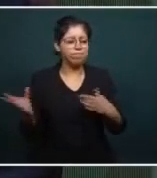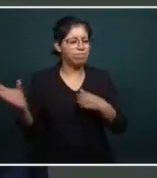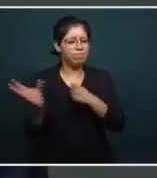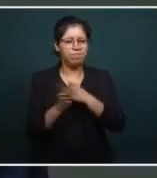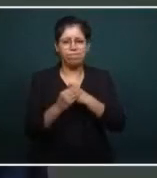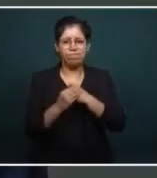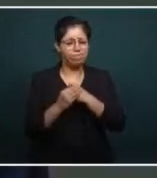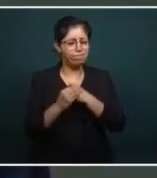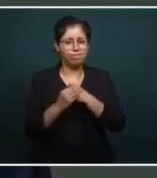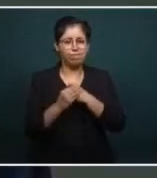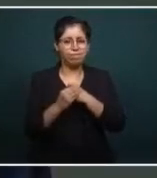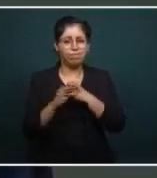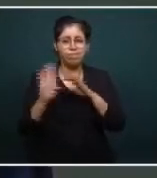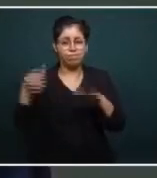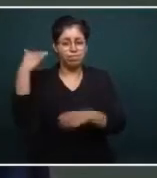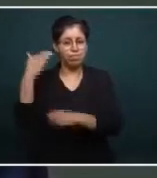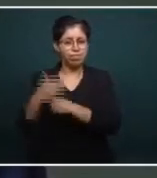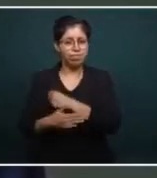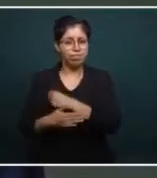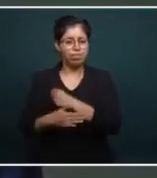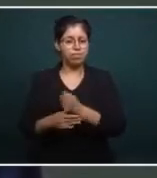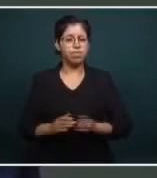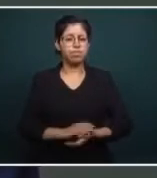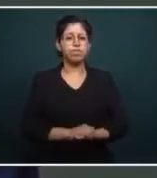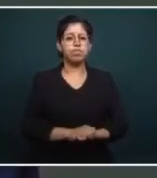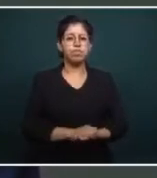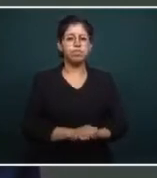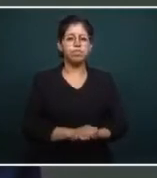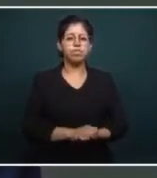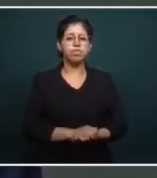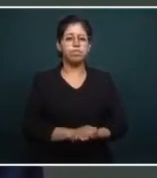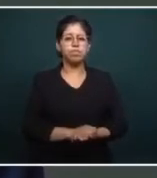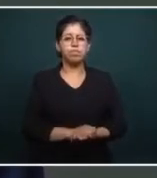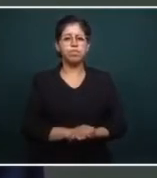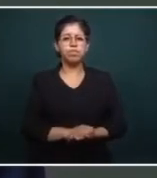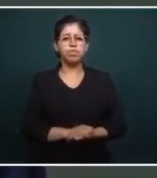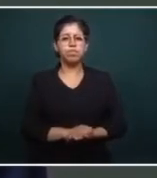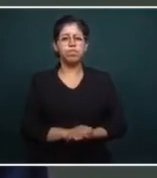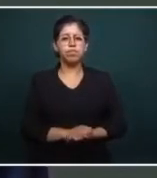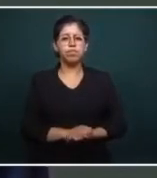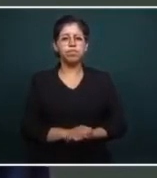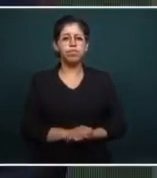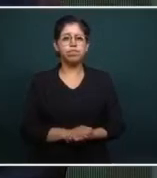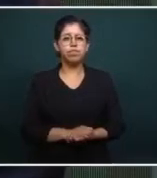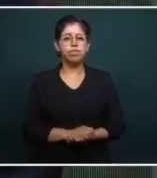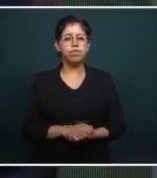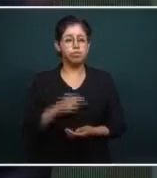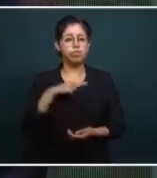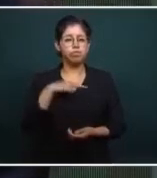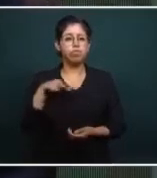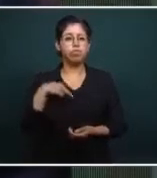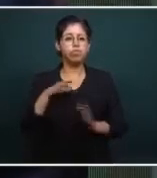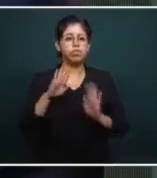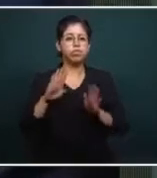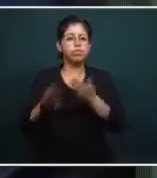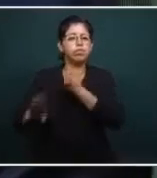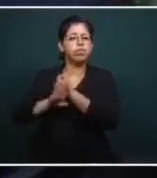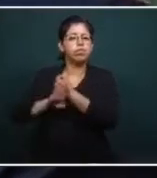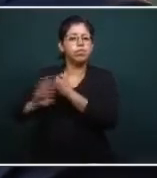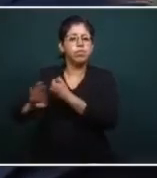not be or has Desde not been luego, permitted. Estamos And of course, we are combatiendo el tráfico de